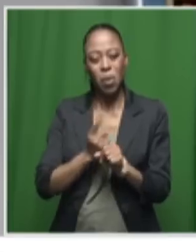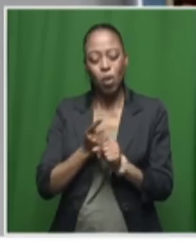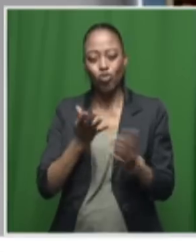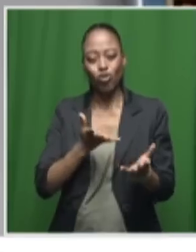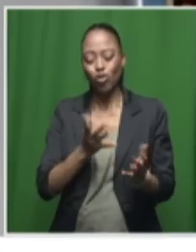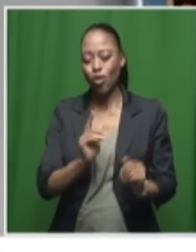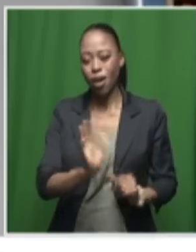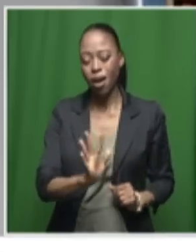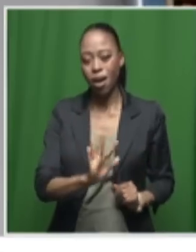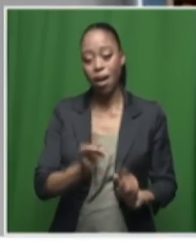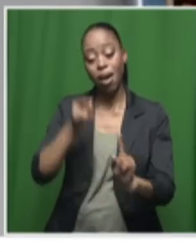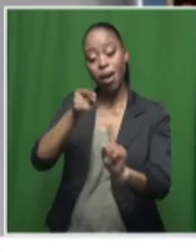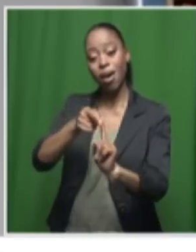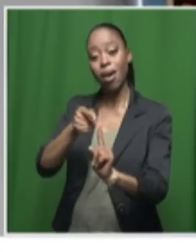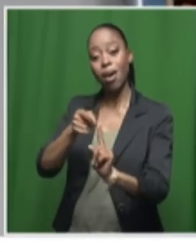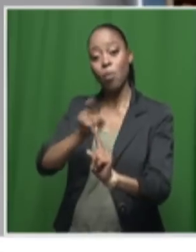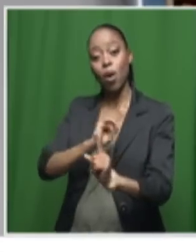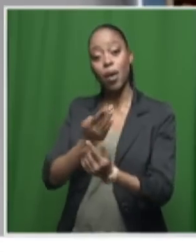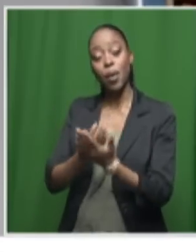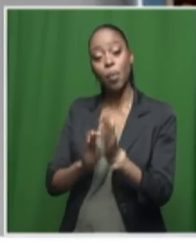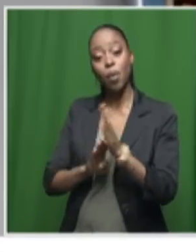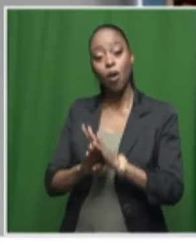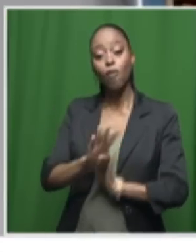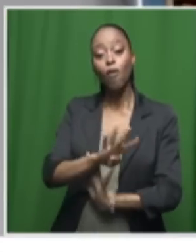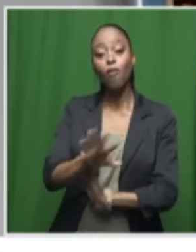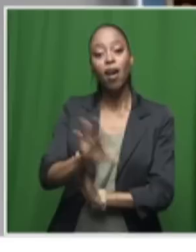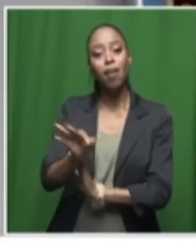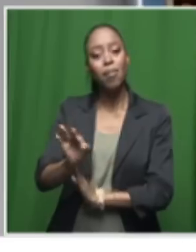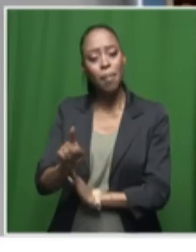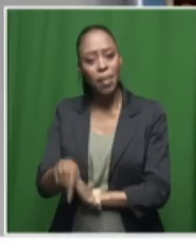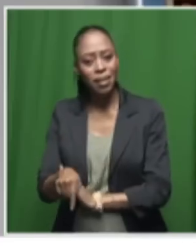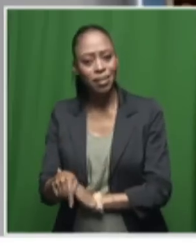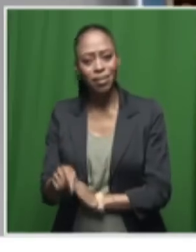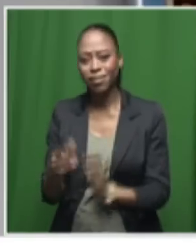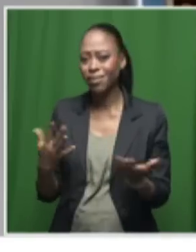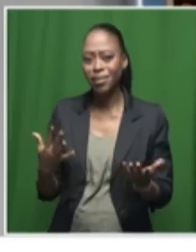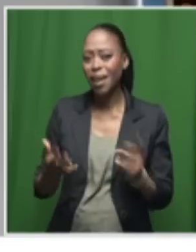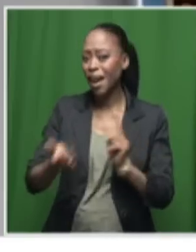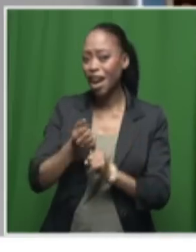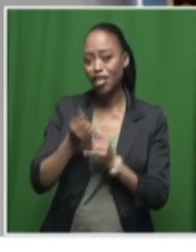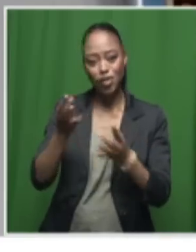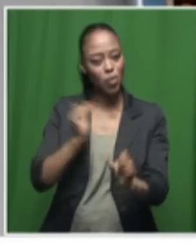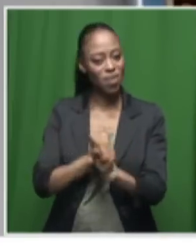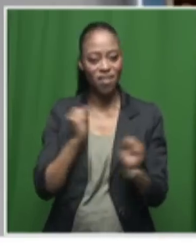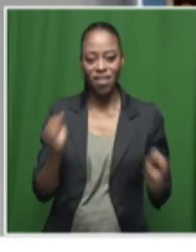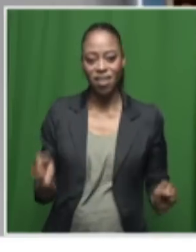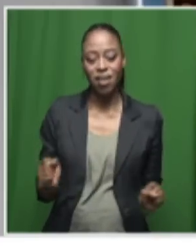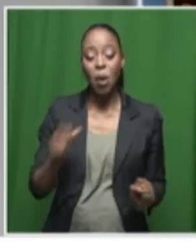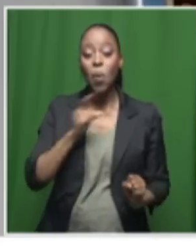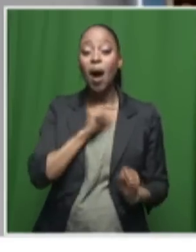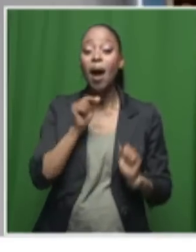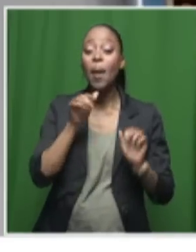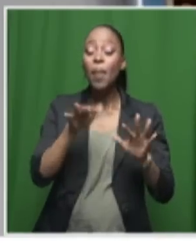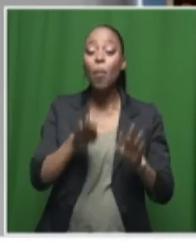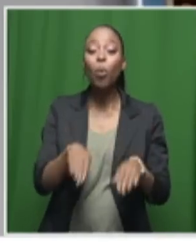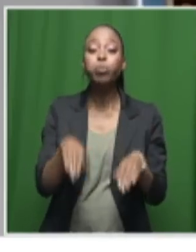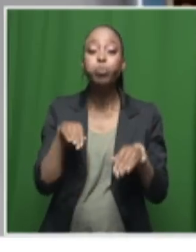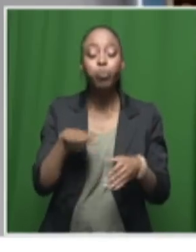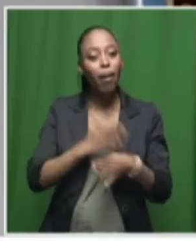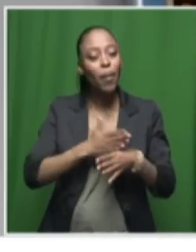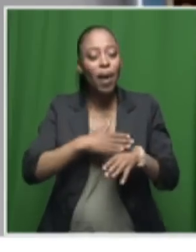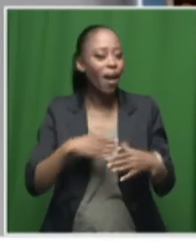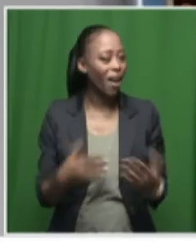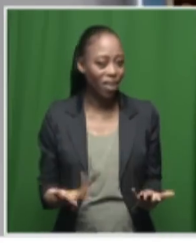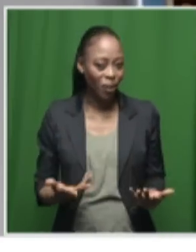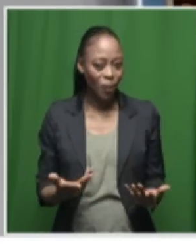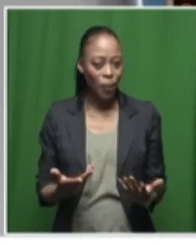for is economic growth of 4 or 5%. And we're certainly not going to get to that. We have unemployment levels. We know what the unemployment levels